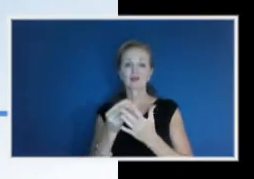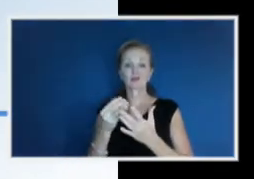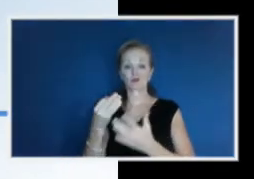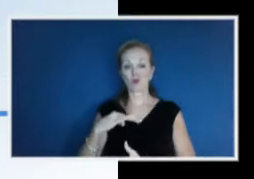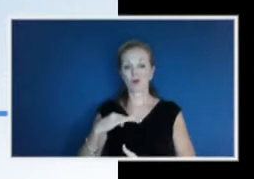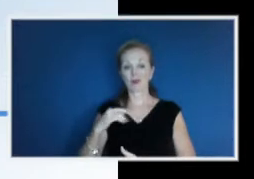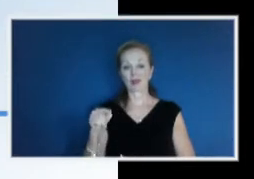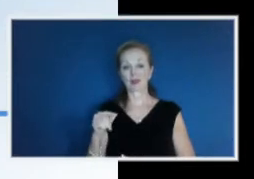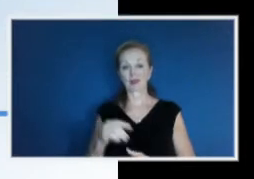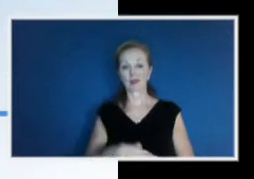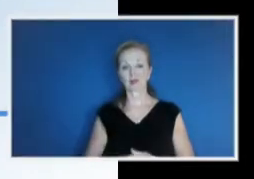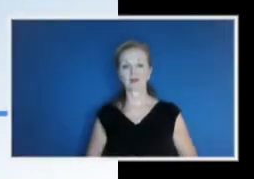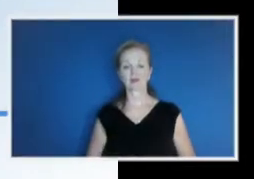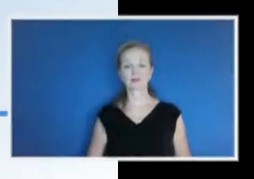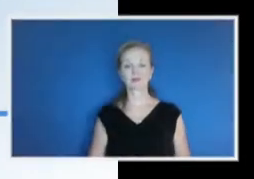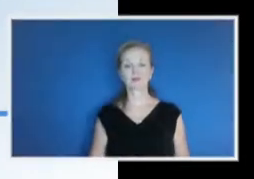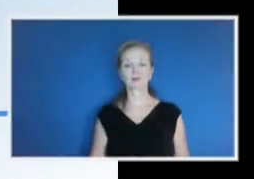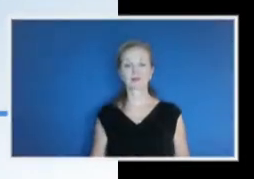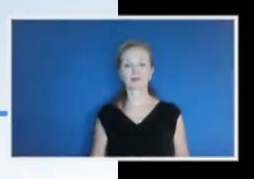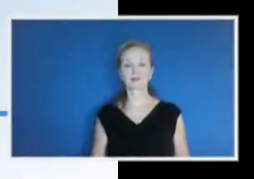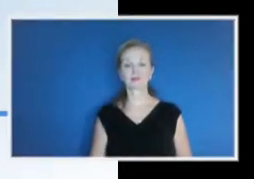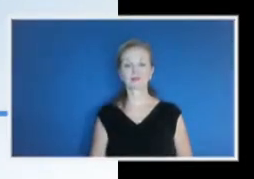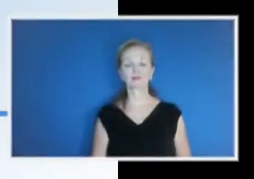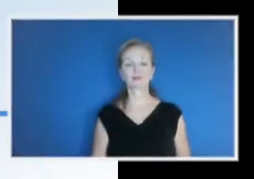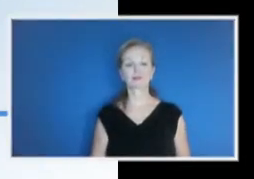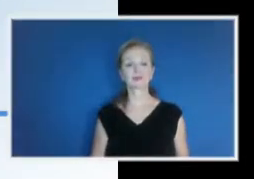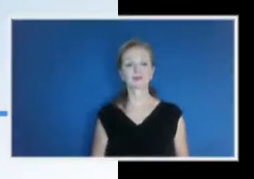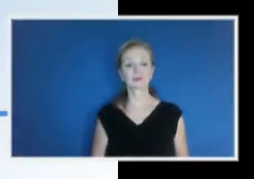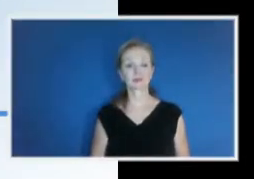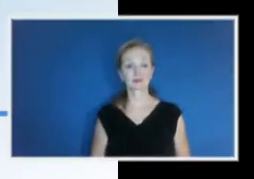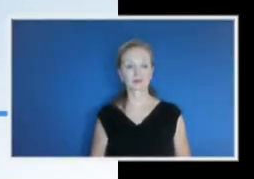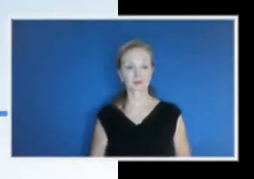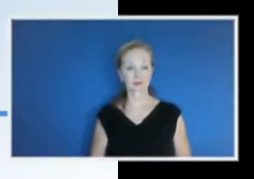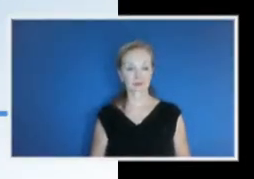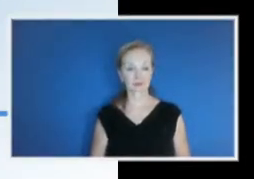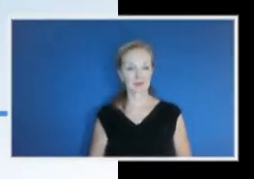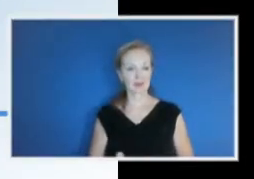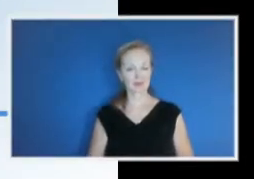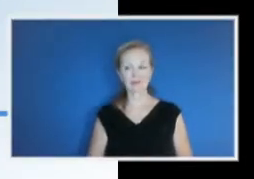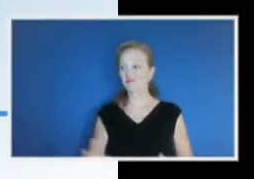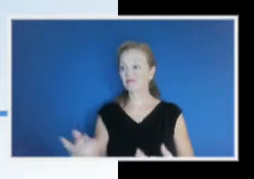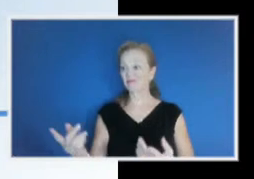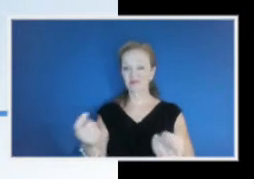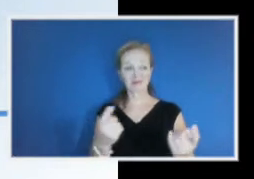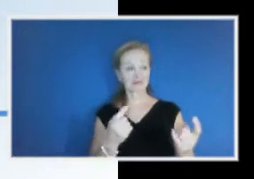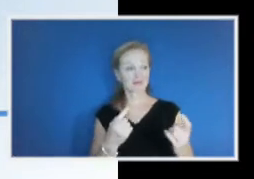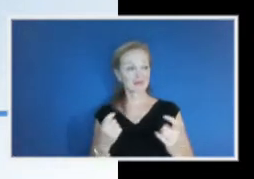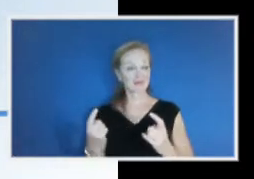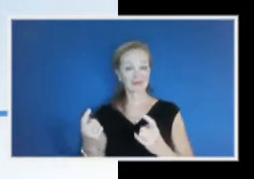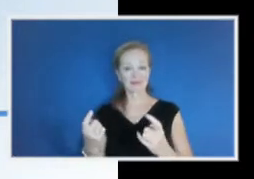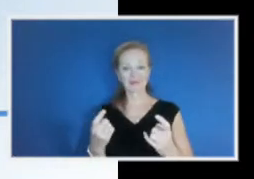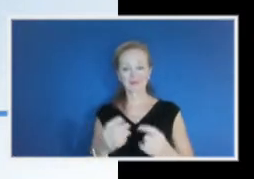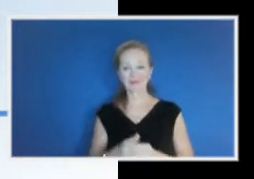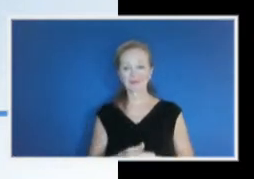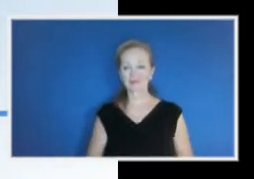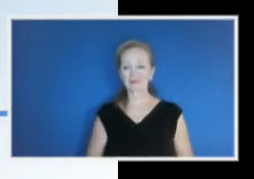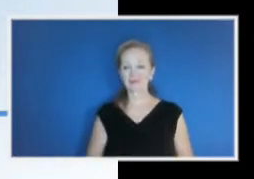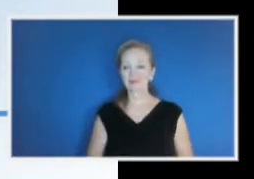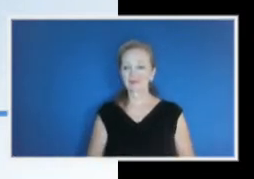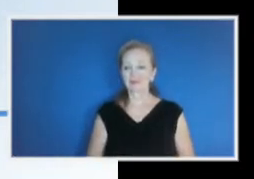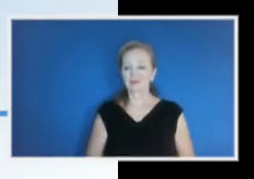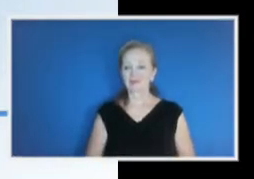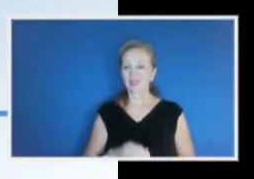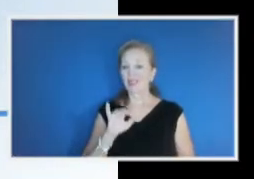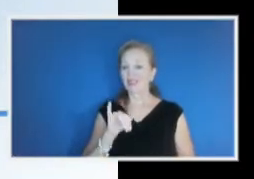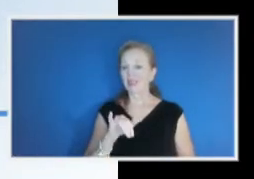lengthy, intense analysis down. So I'm happy to try to answer any questions people might have about that. So that's Charlotte's